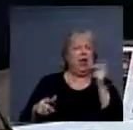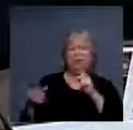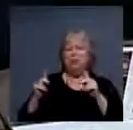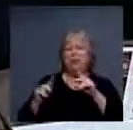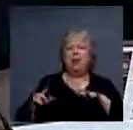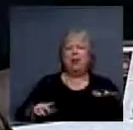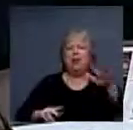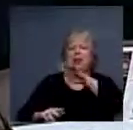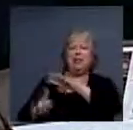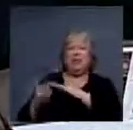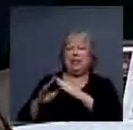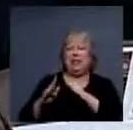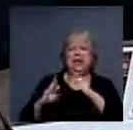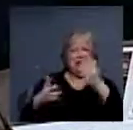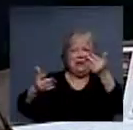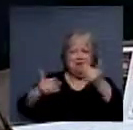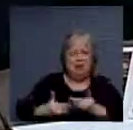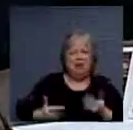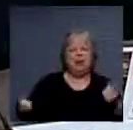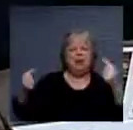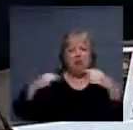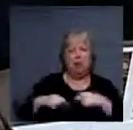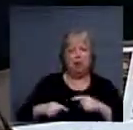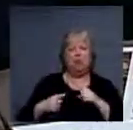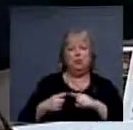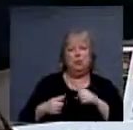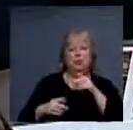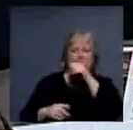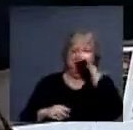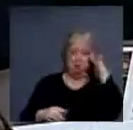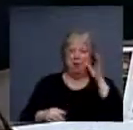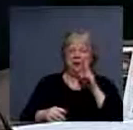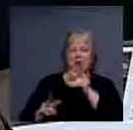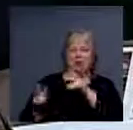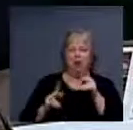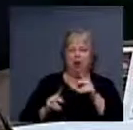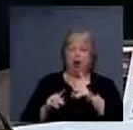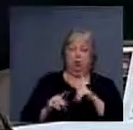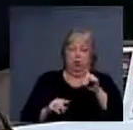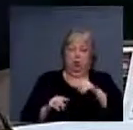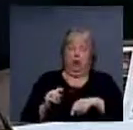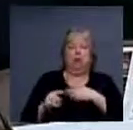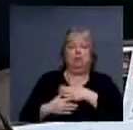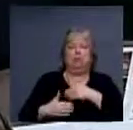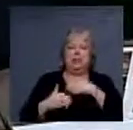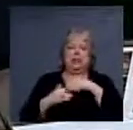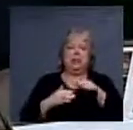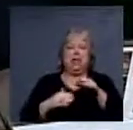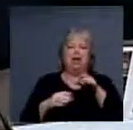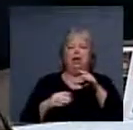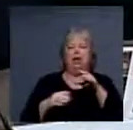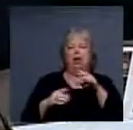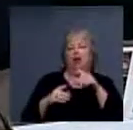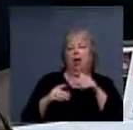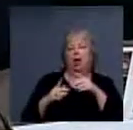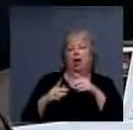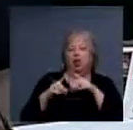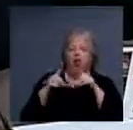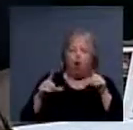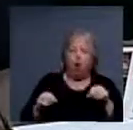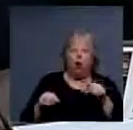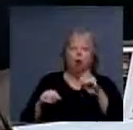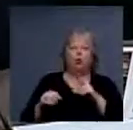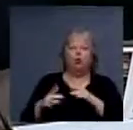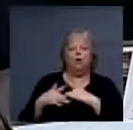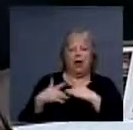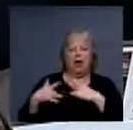city is invited to Catherine's birthday party. If you can't come, we're asking you to please send a birthday card or a Valentine that we can